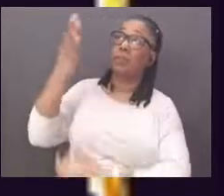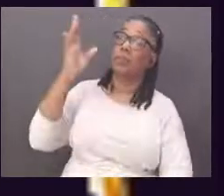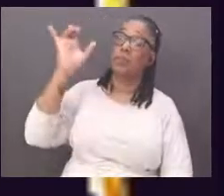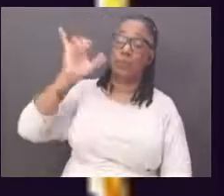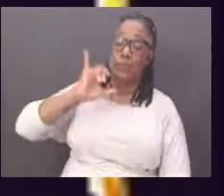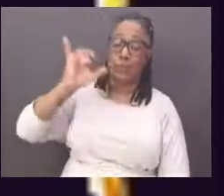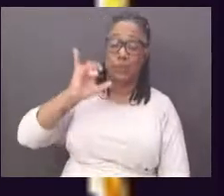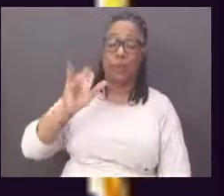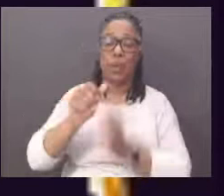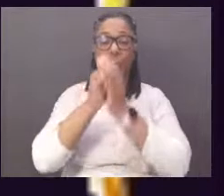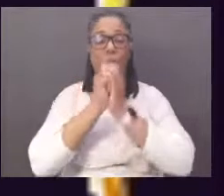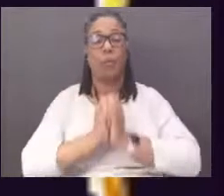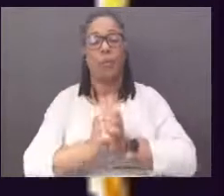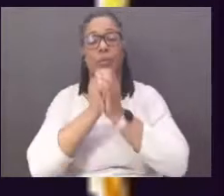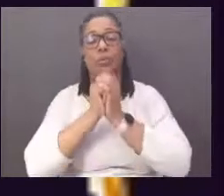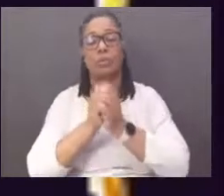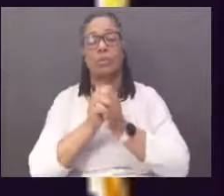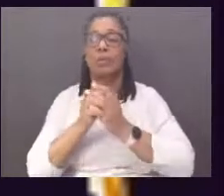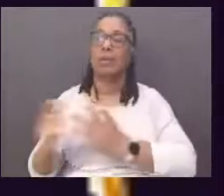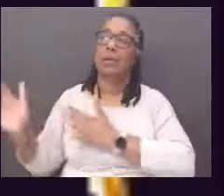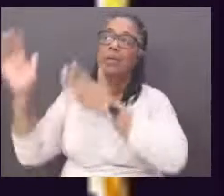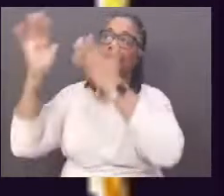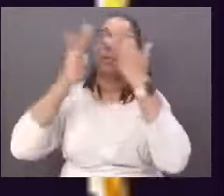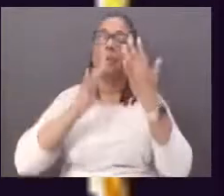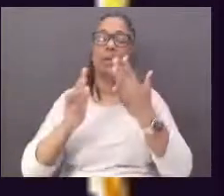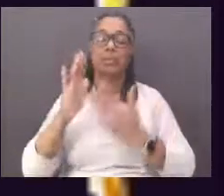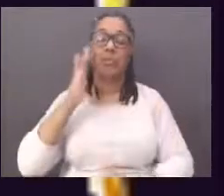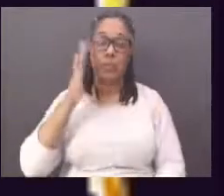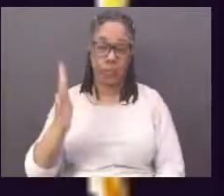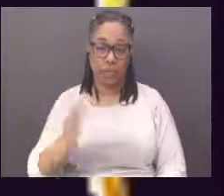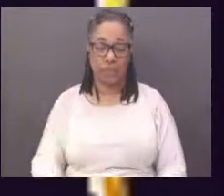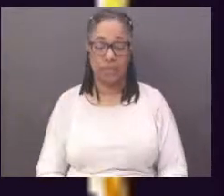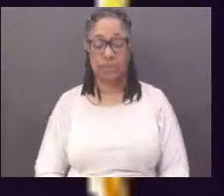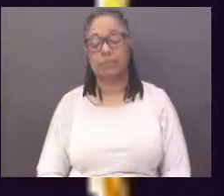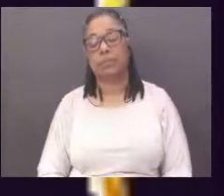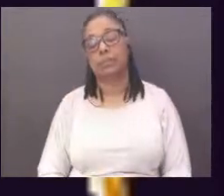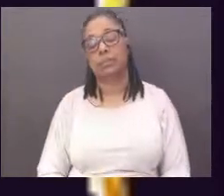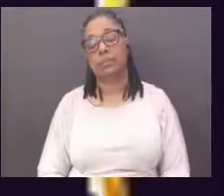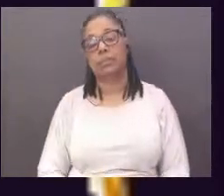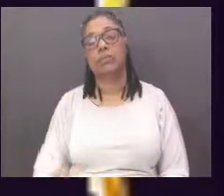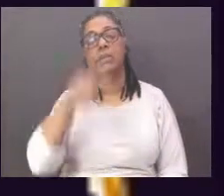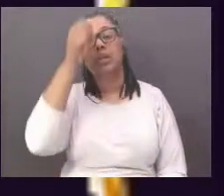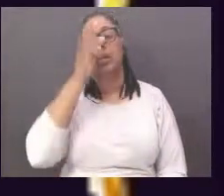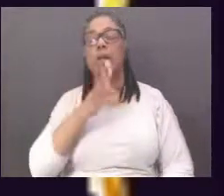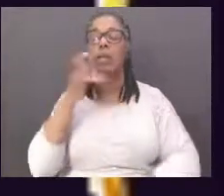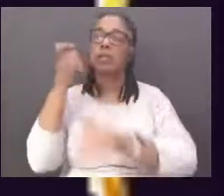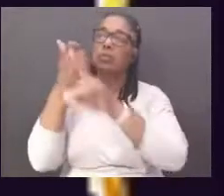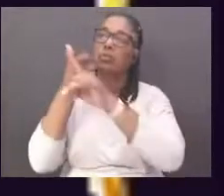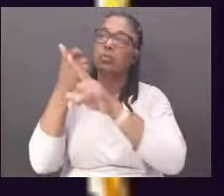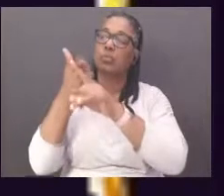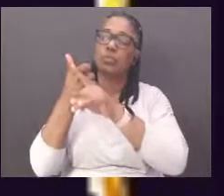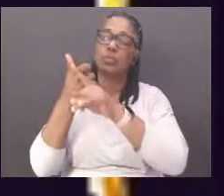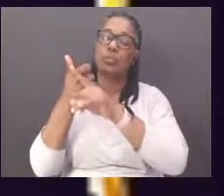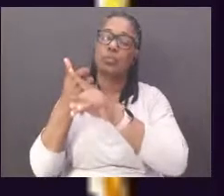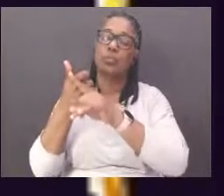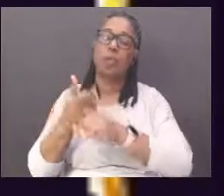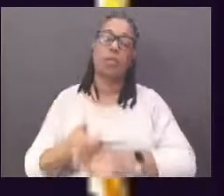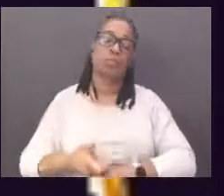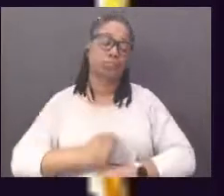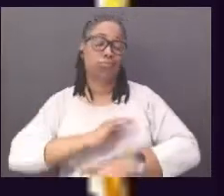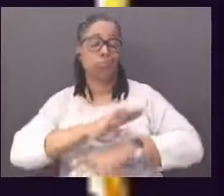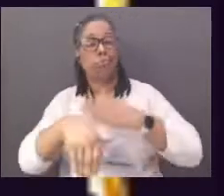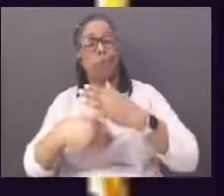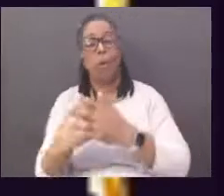and praise you, dear Father. Oh, Father, you are just the Almighty and the only